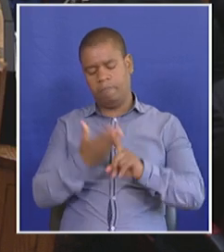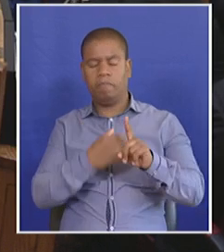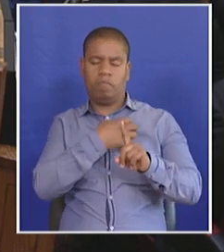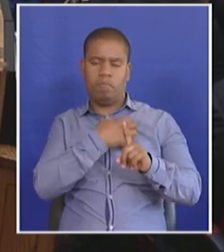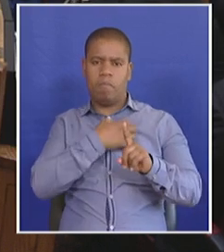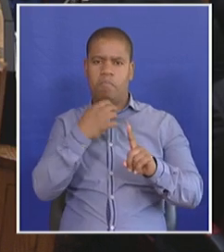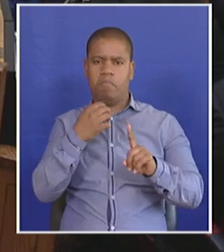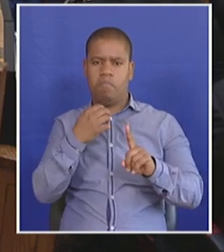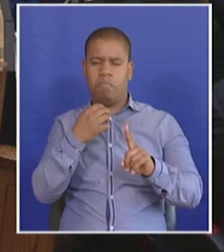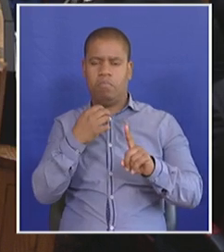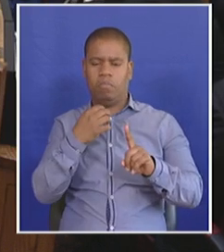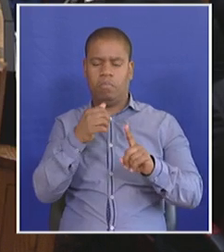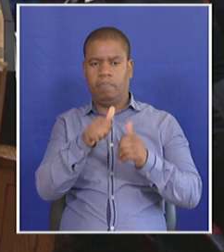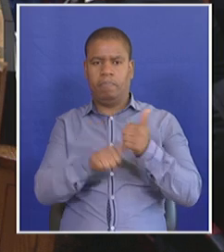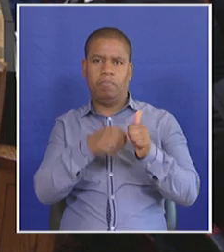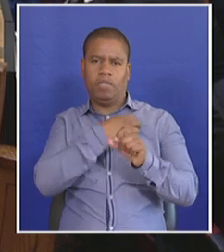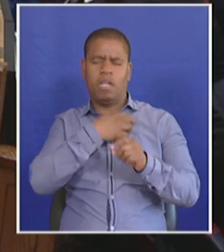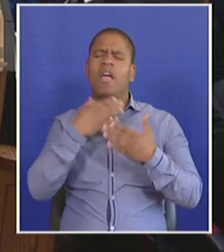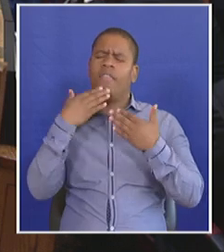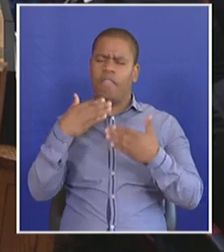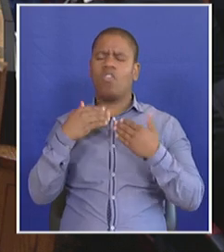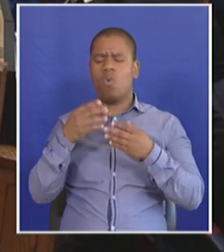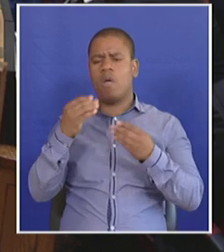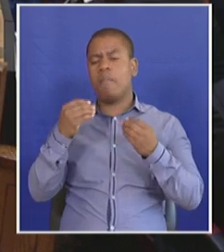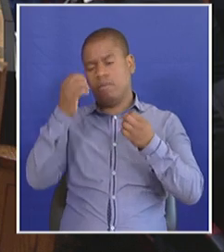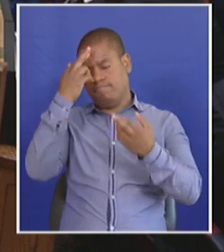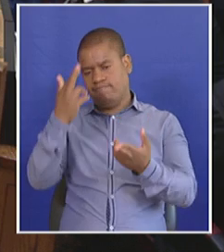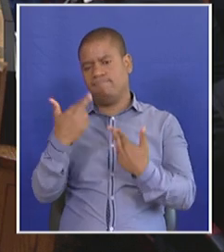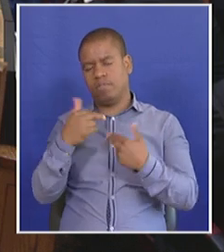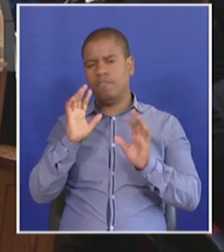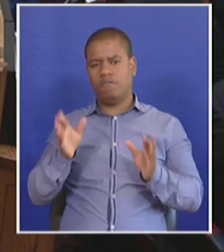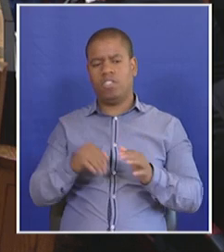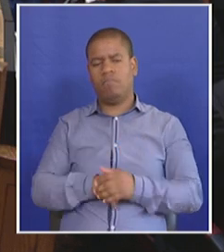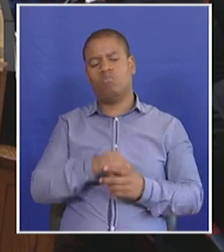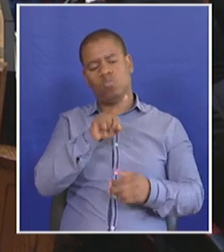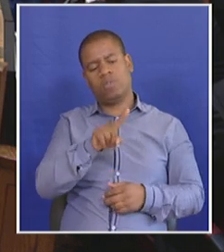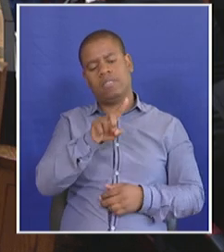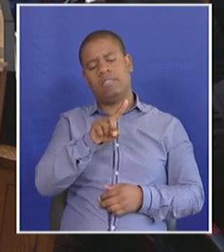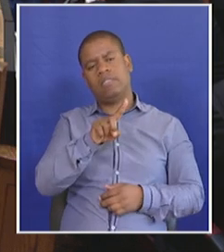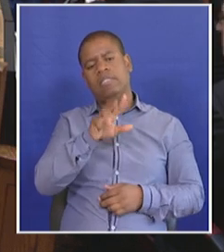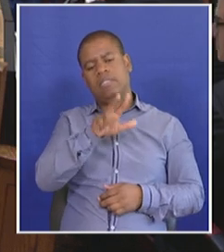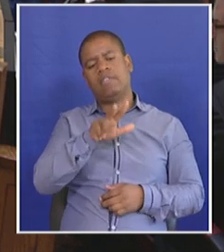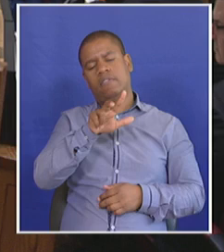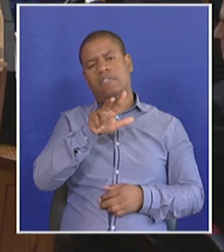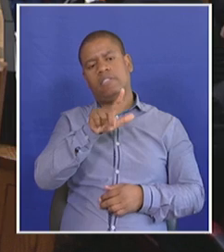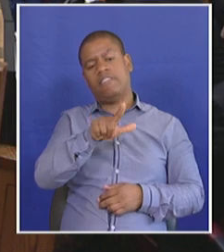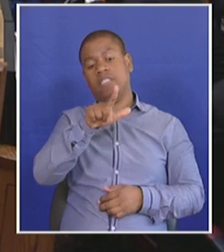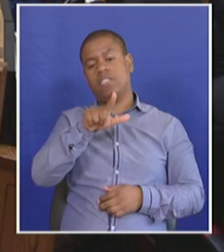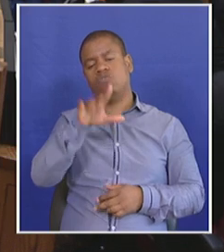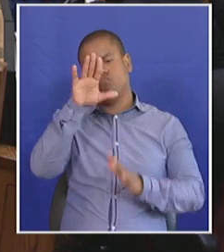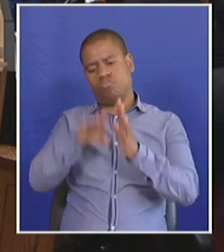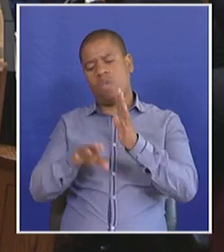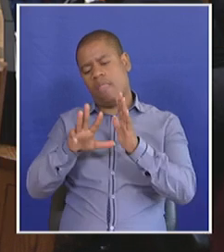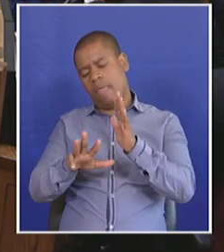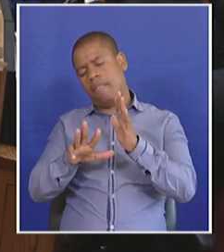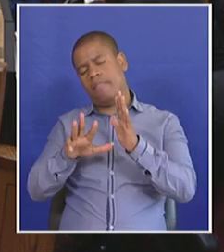thank you very much. And thank you for the good statistics in terms of 117 being reduced to 96. I think that's impressive in terms